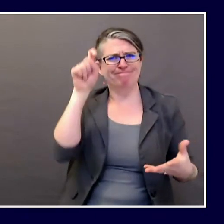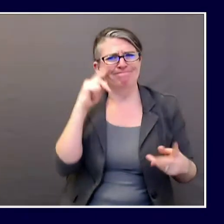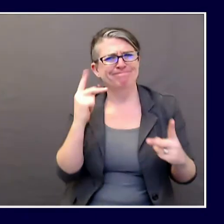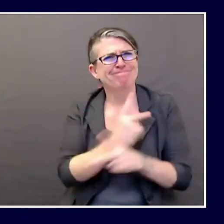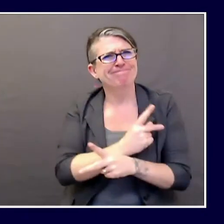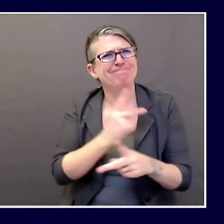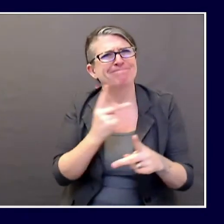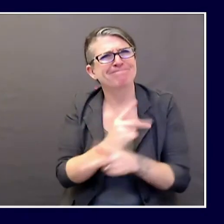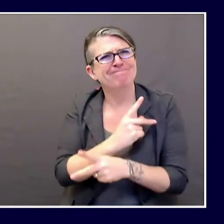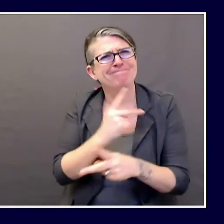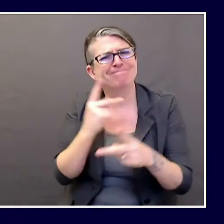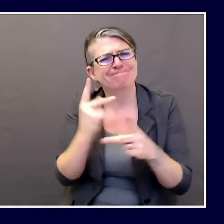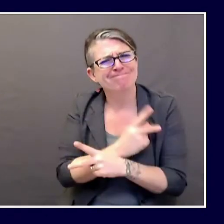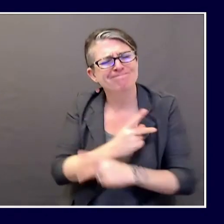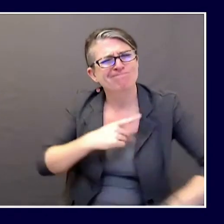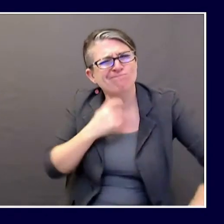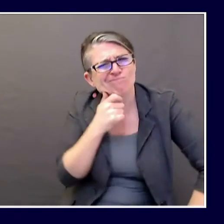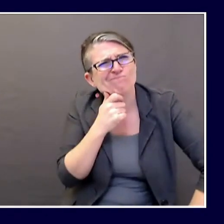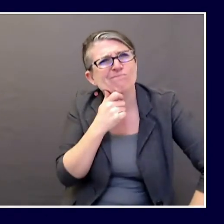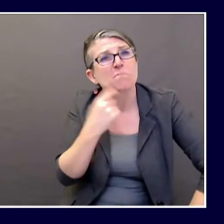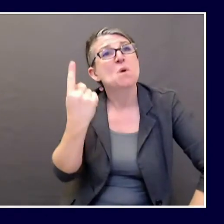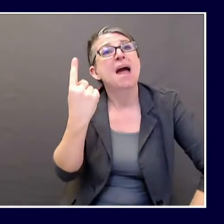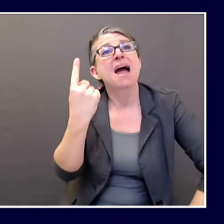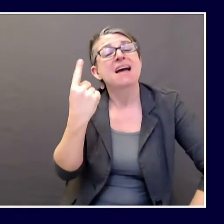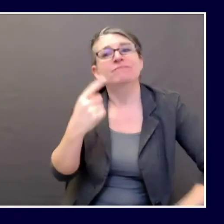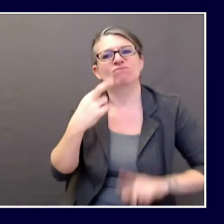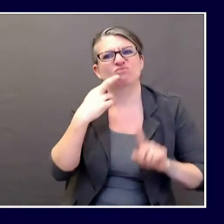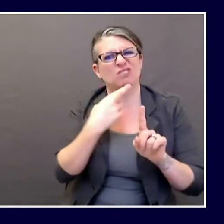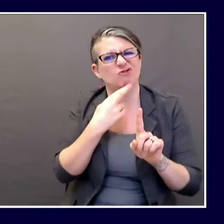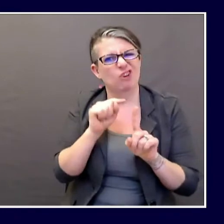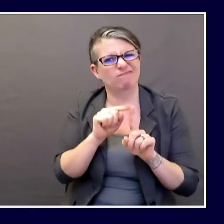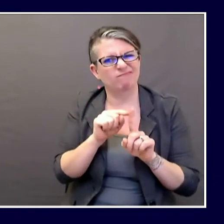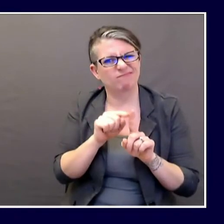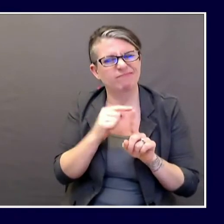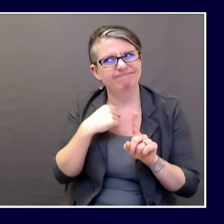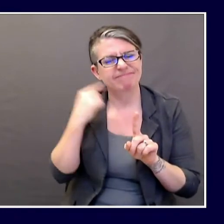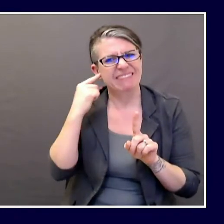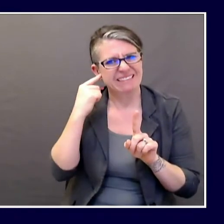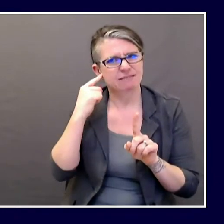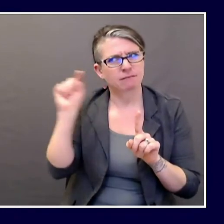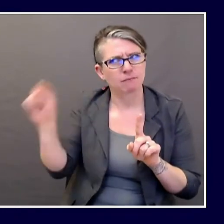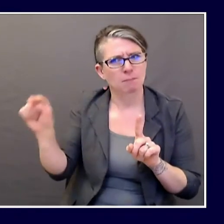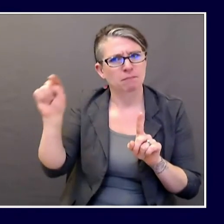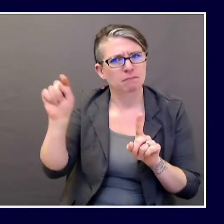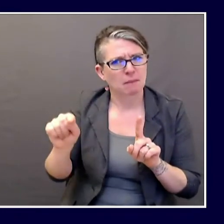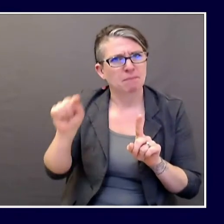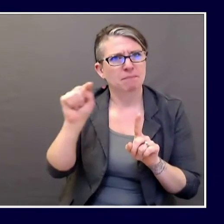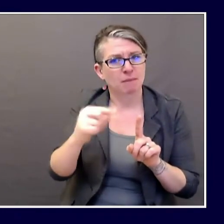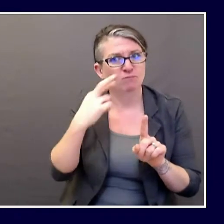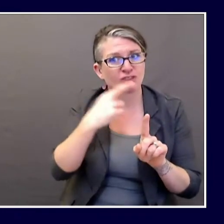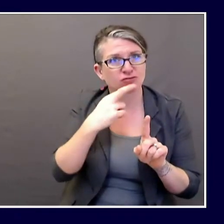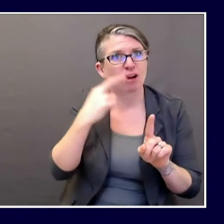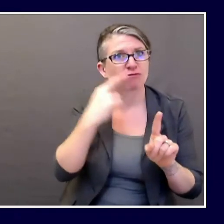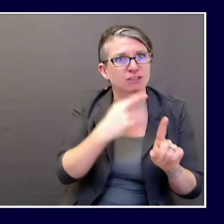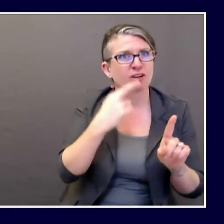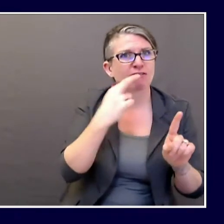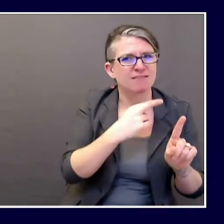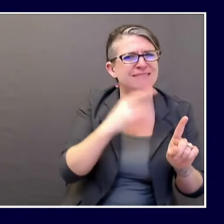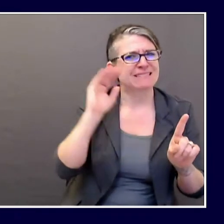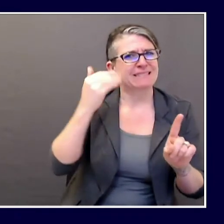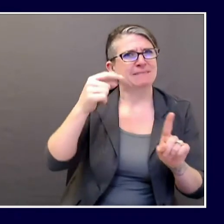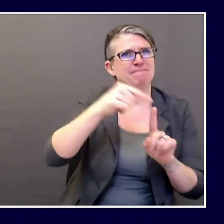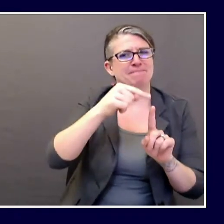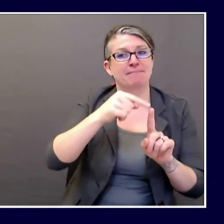have visited in the period in which they may have been infected with the virus, we've also identified